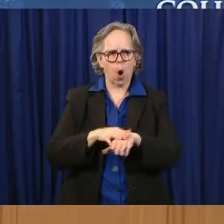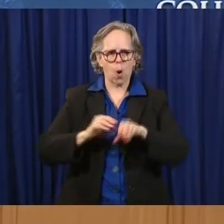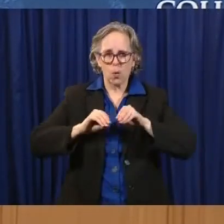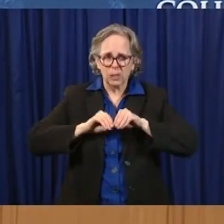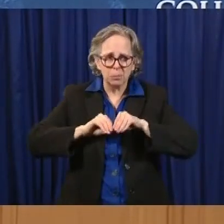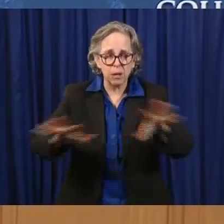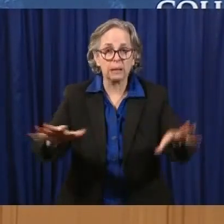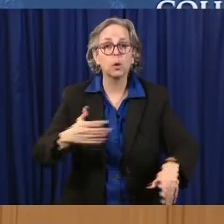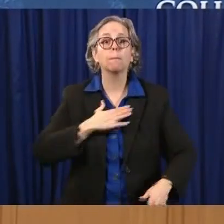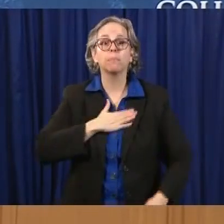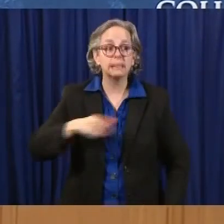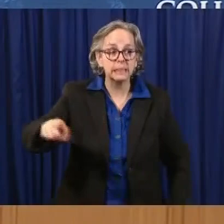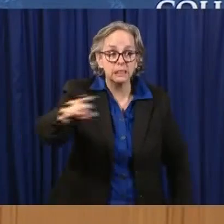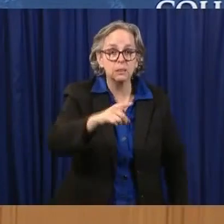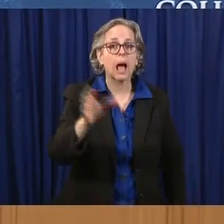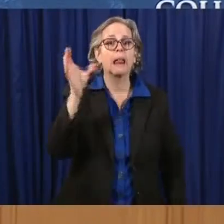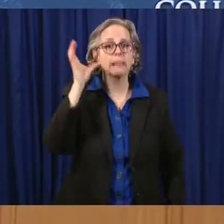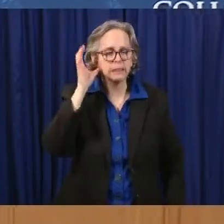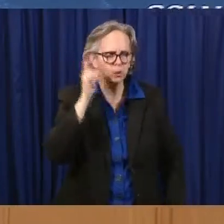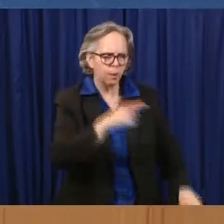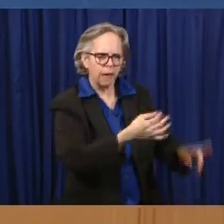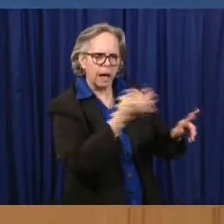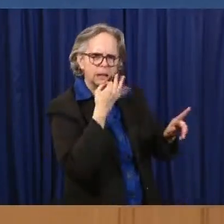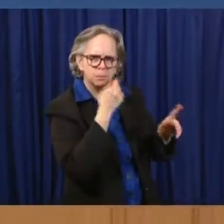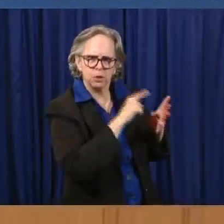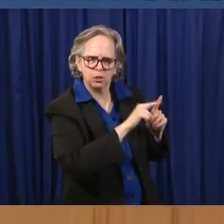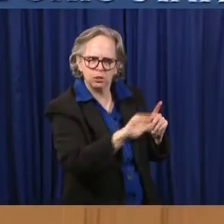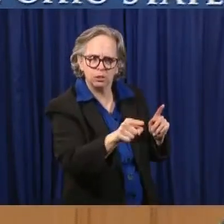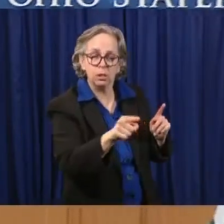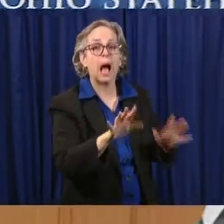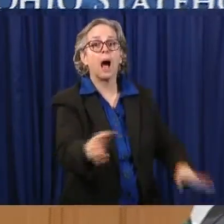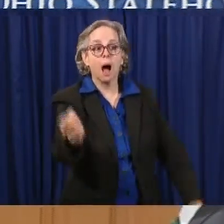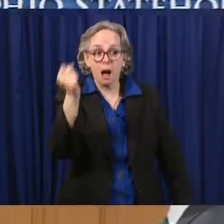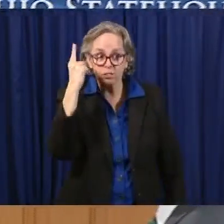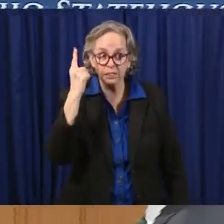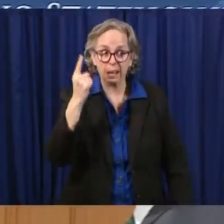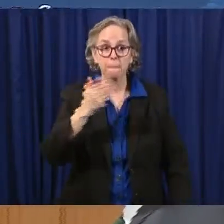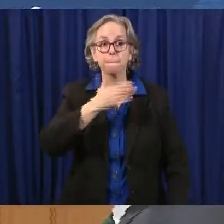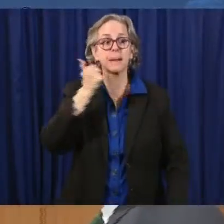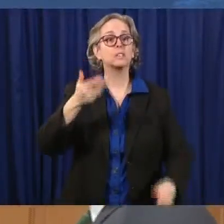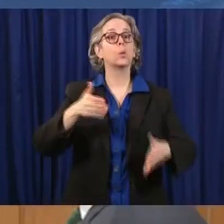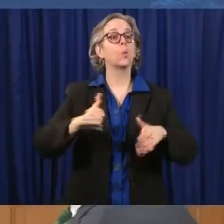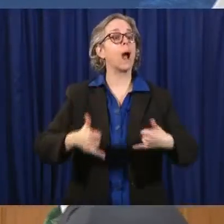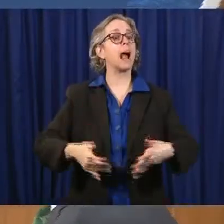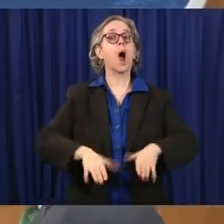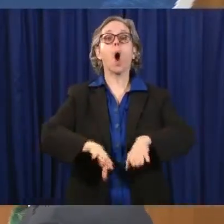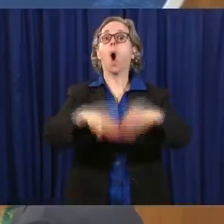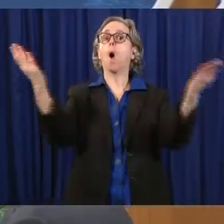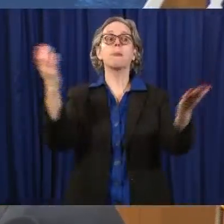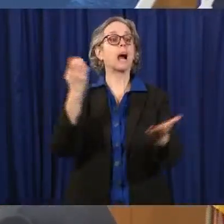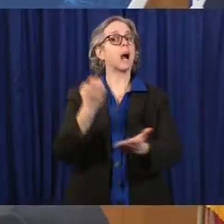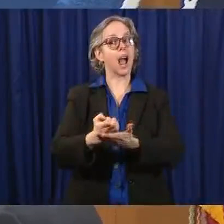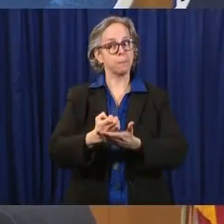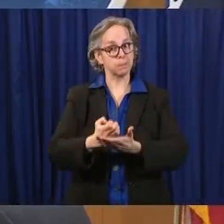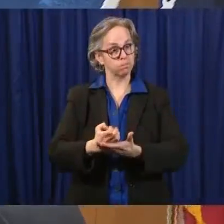and understanding that the best way to reopen the economy and to bring back a recovery throughout